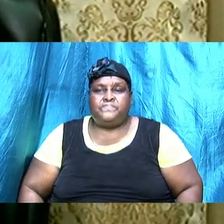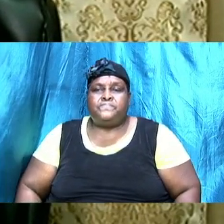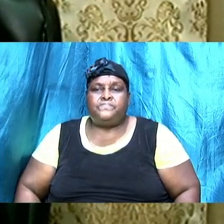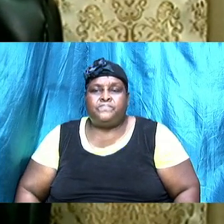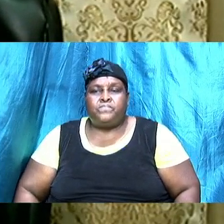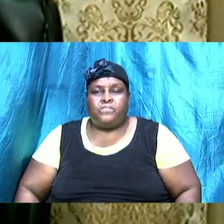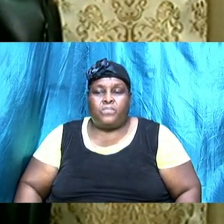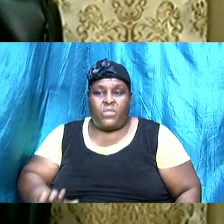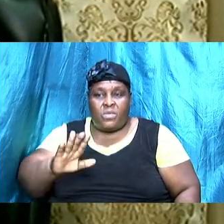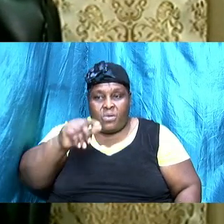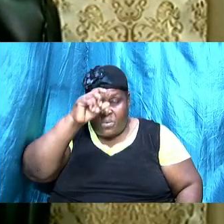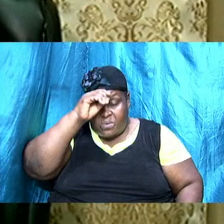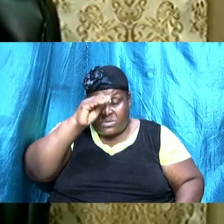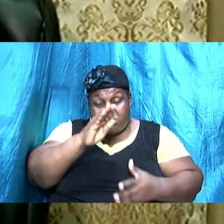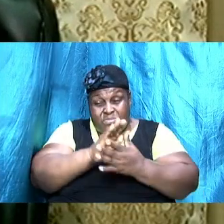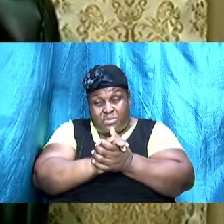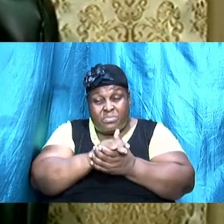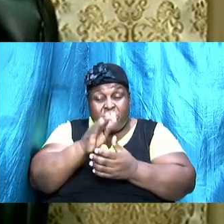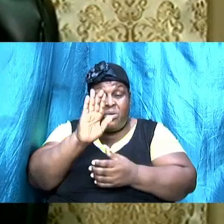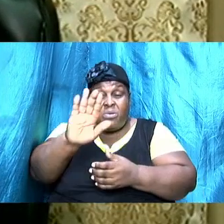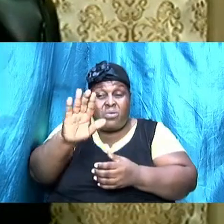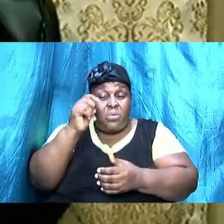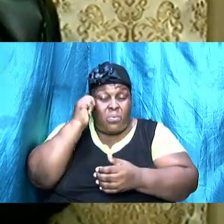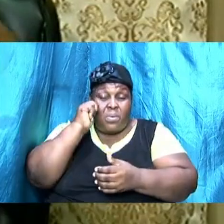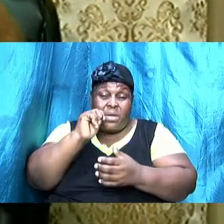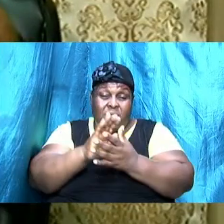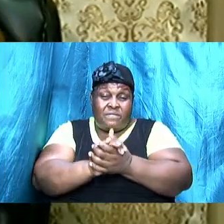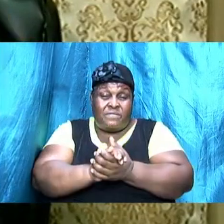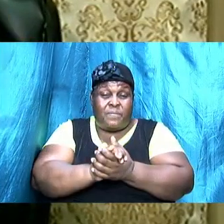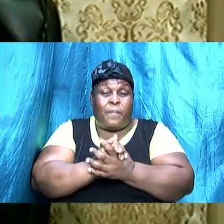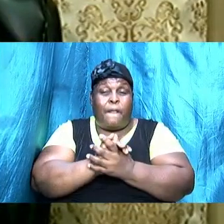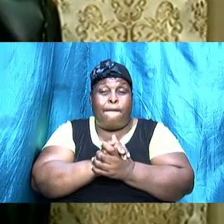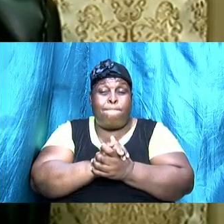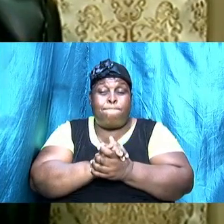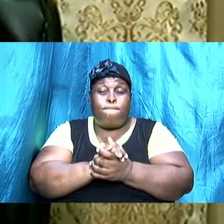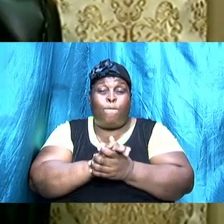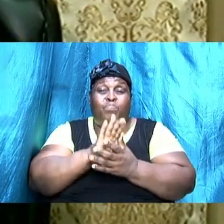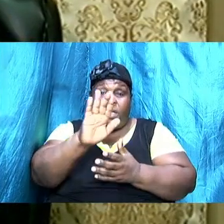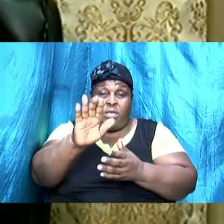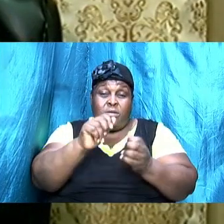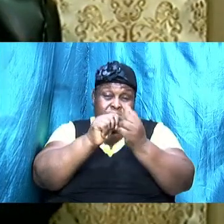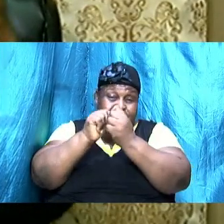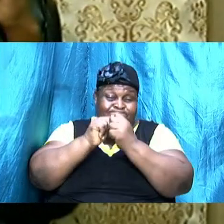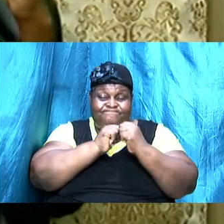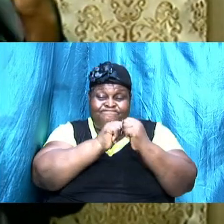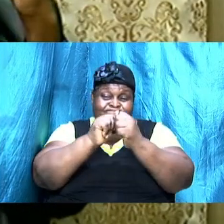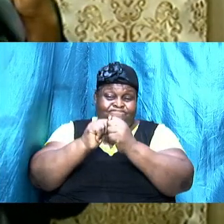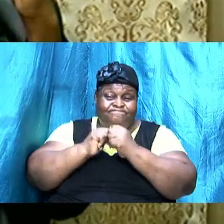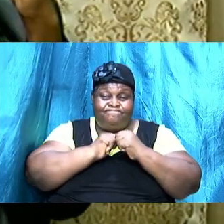Your husband, your wife, you are together.